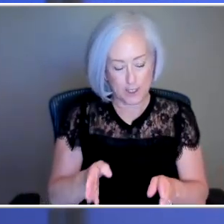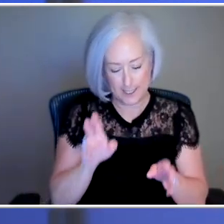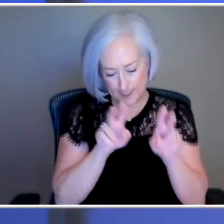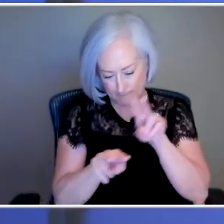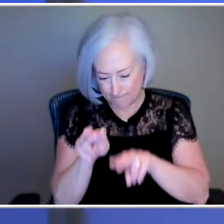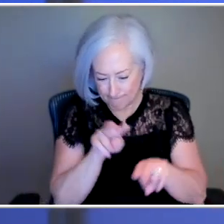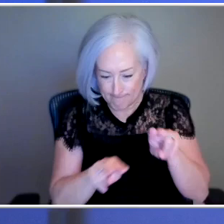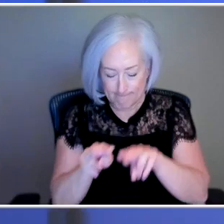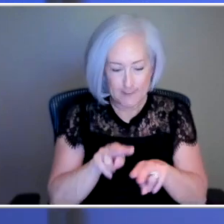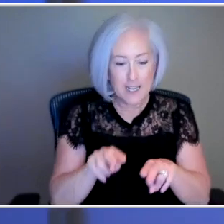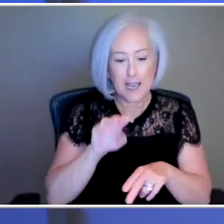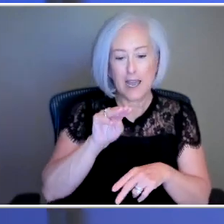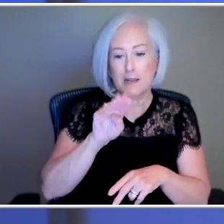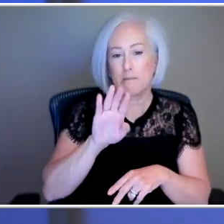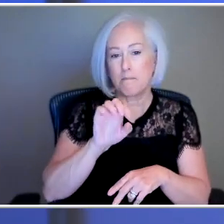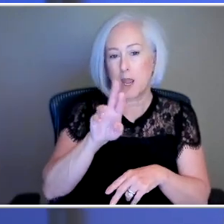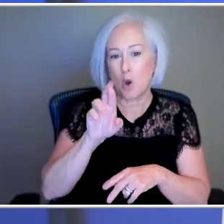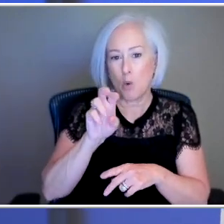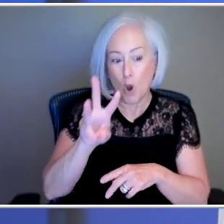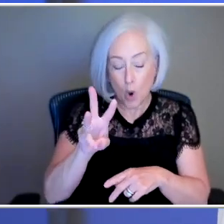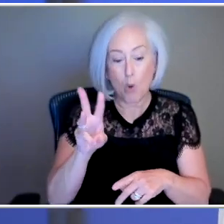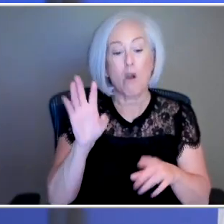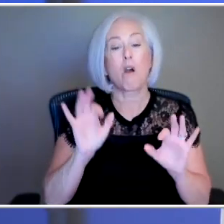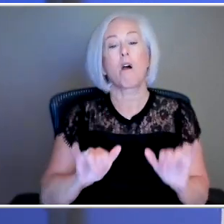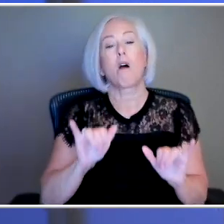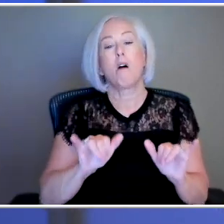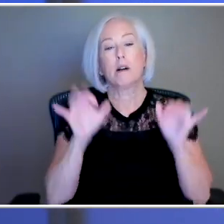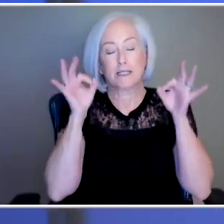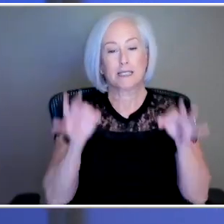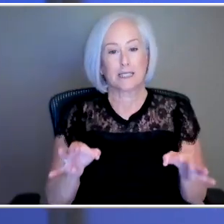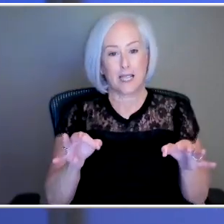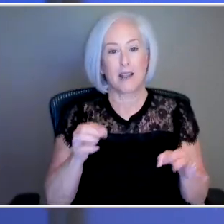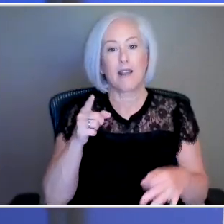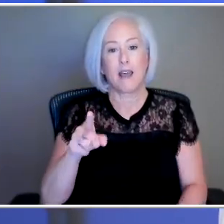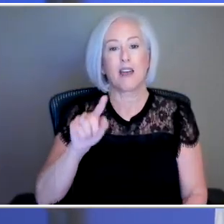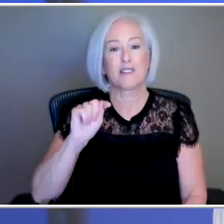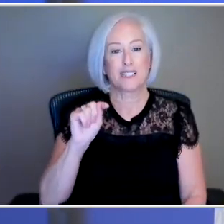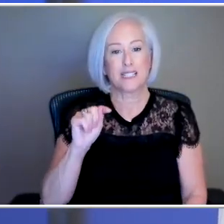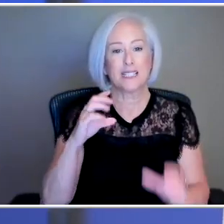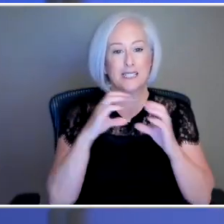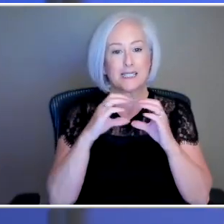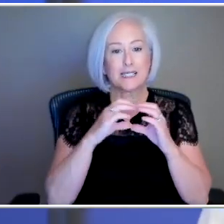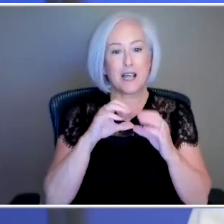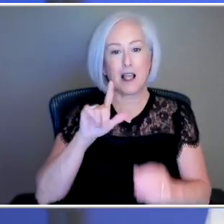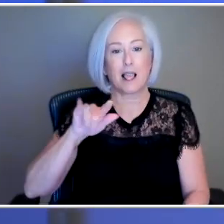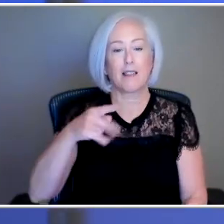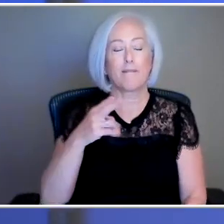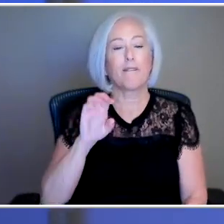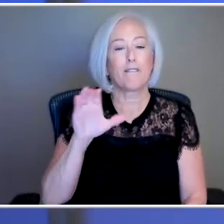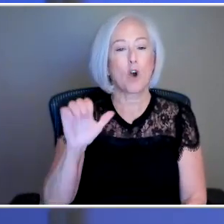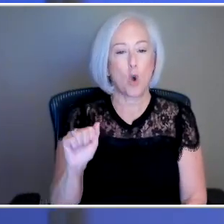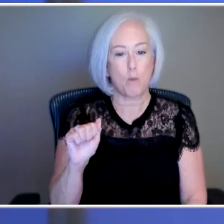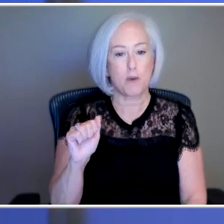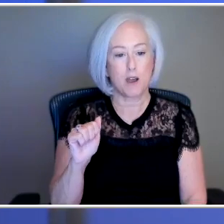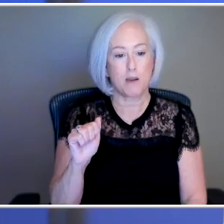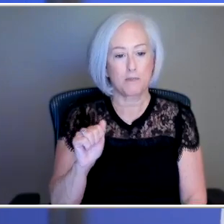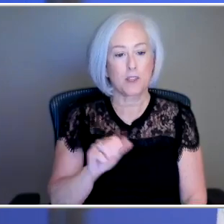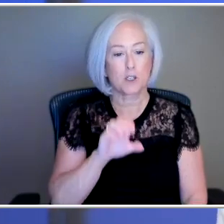marrow, and came to a determination that you actually have a T-cell lymphoma. So it is a